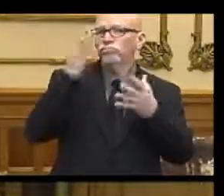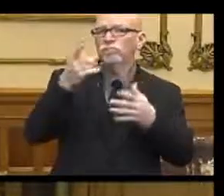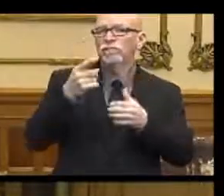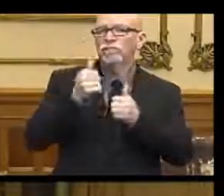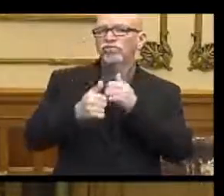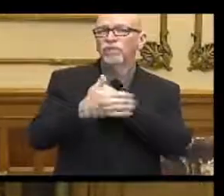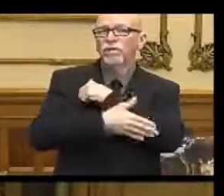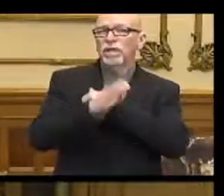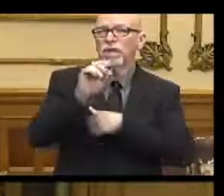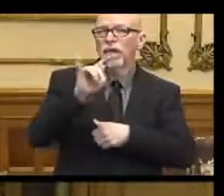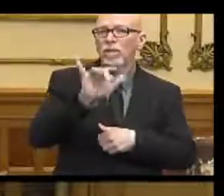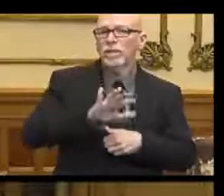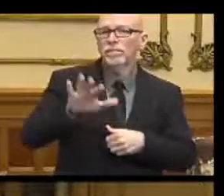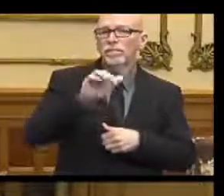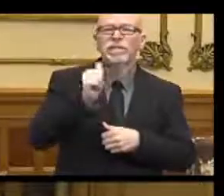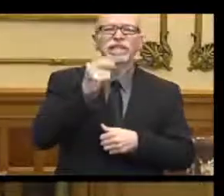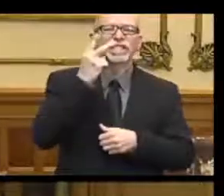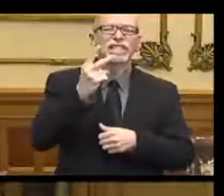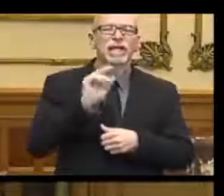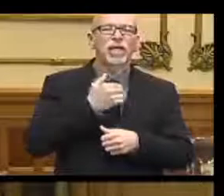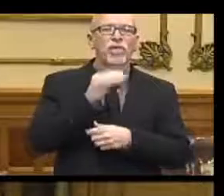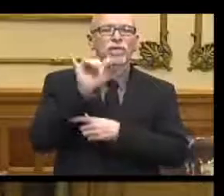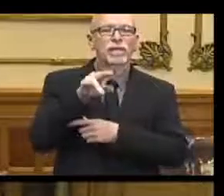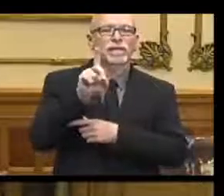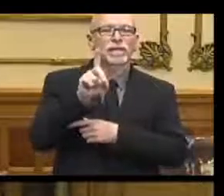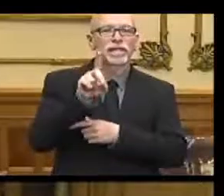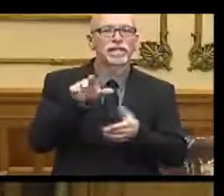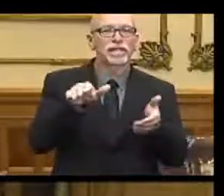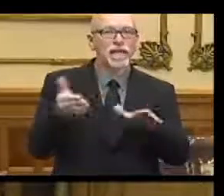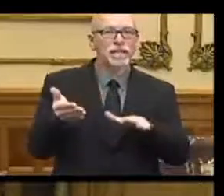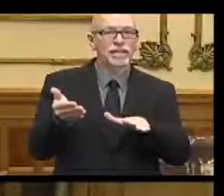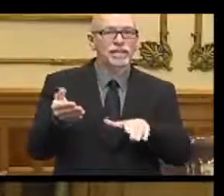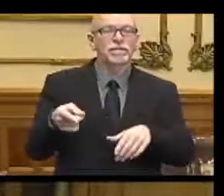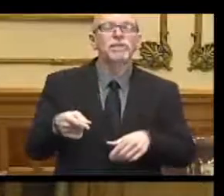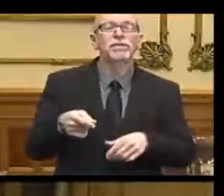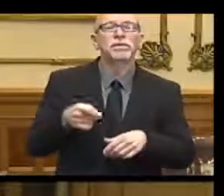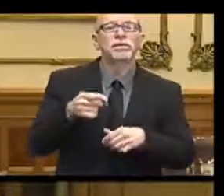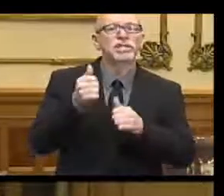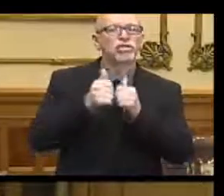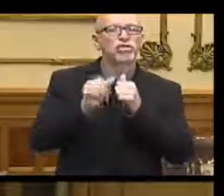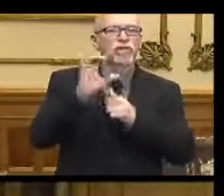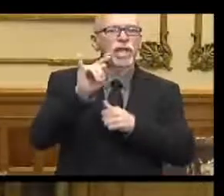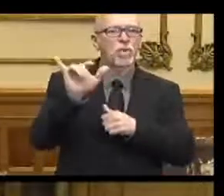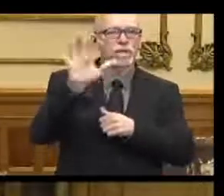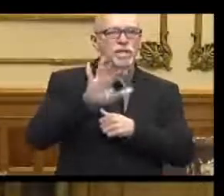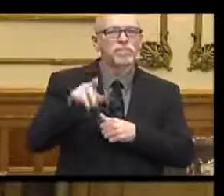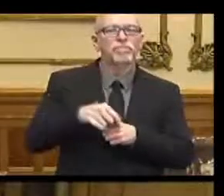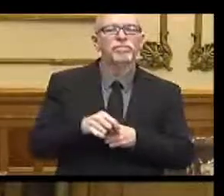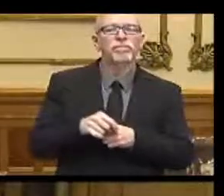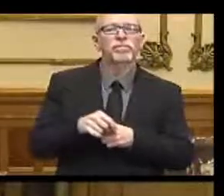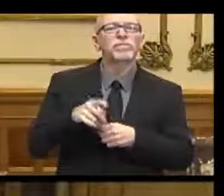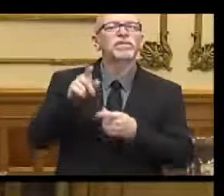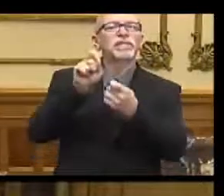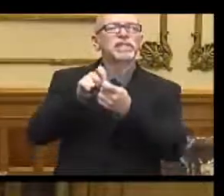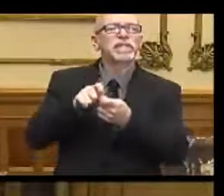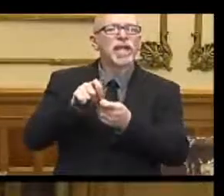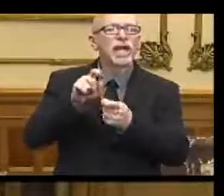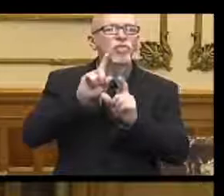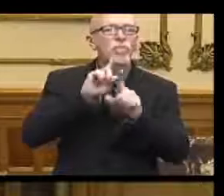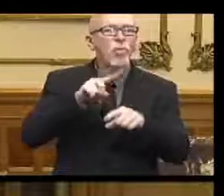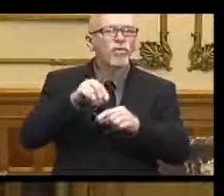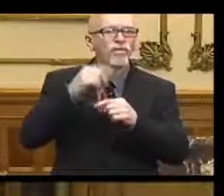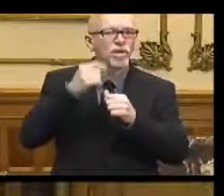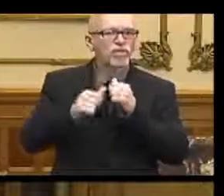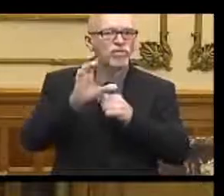by county, you can see our Indiana deaths county by county, the details on reporting county by